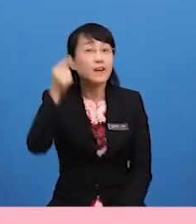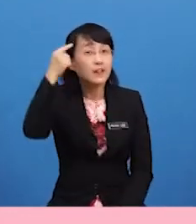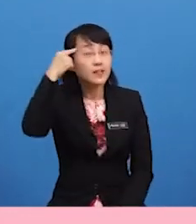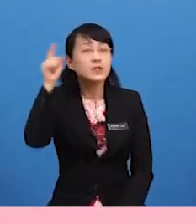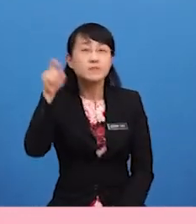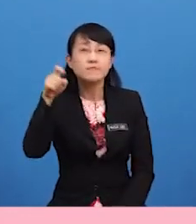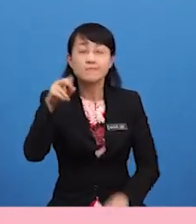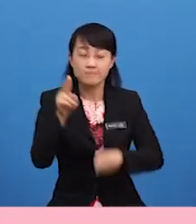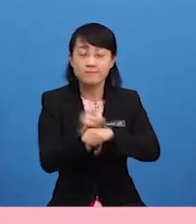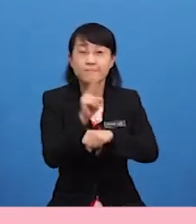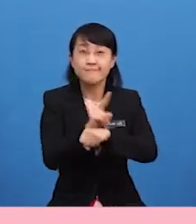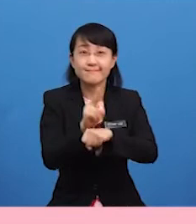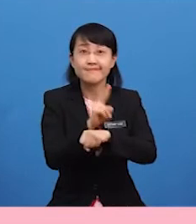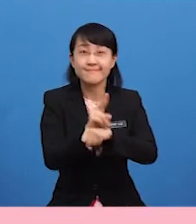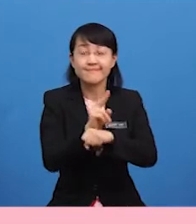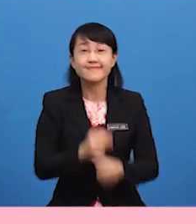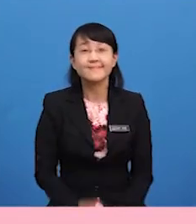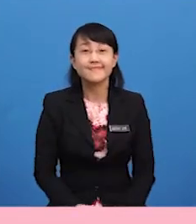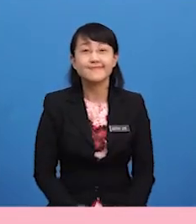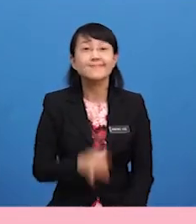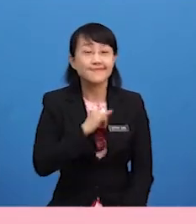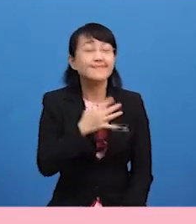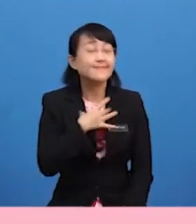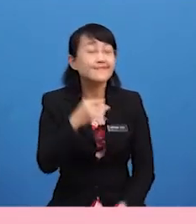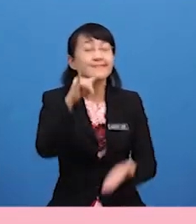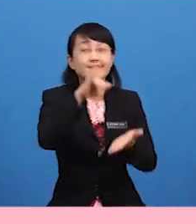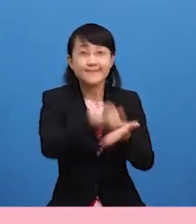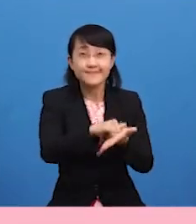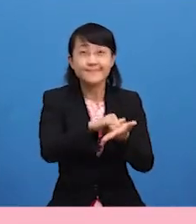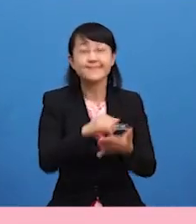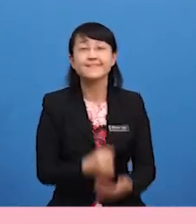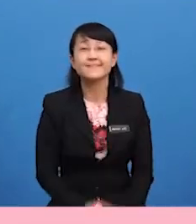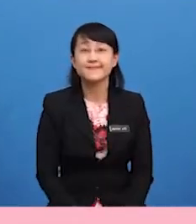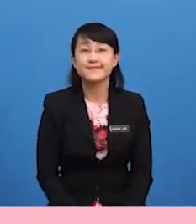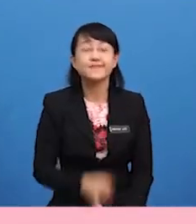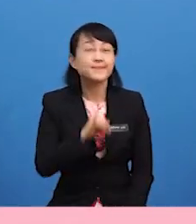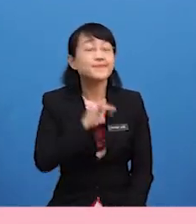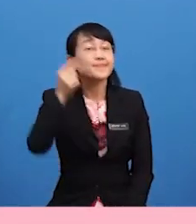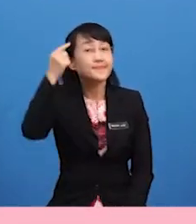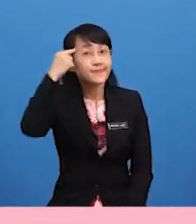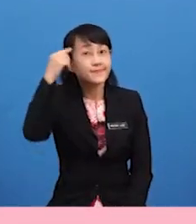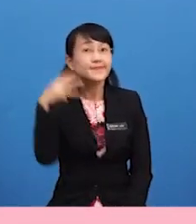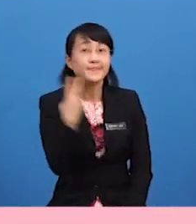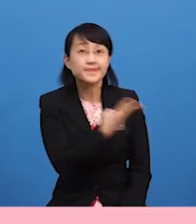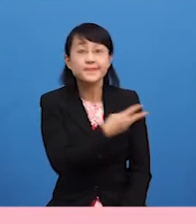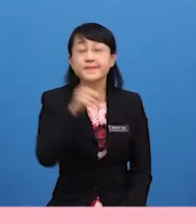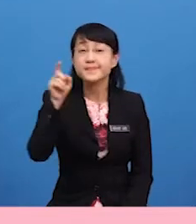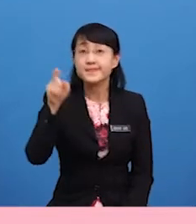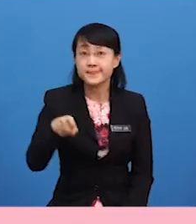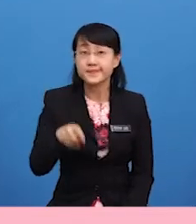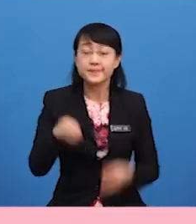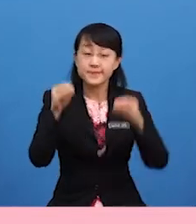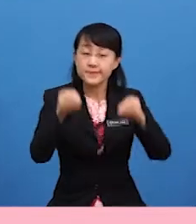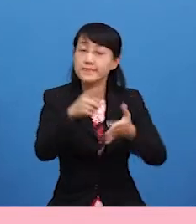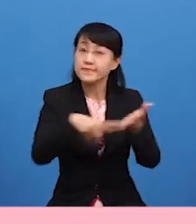should practice using them. I like that, Grandwiz. I think we should always put what we